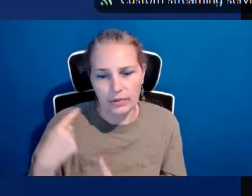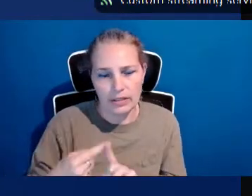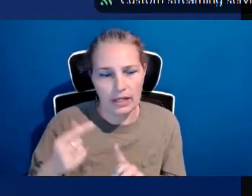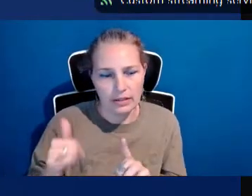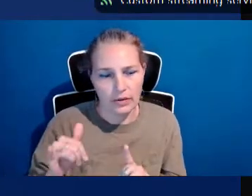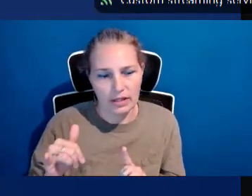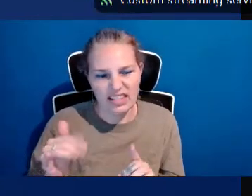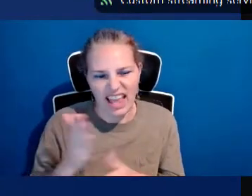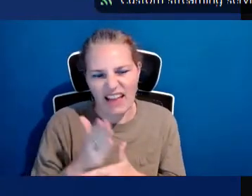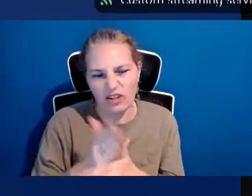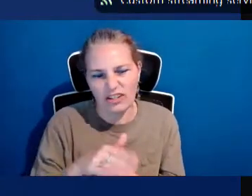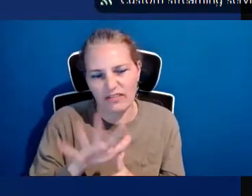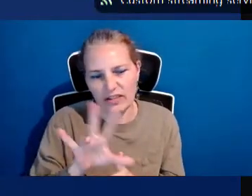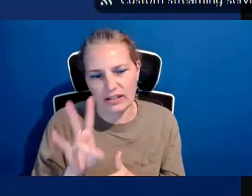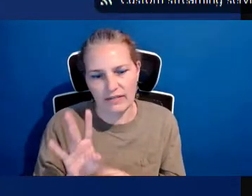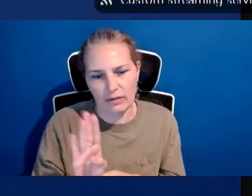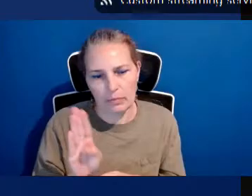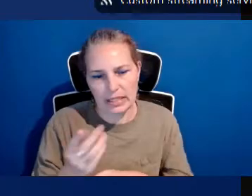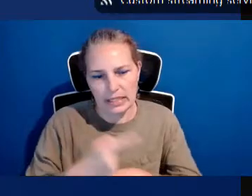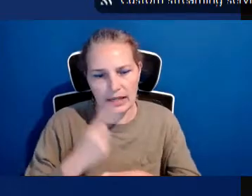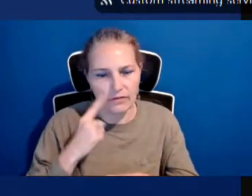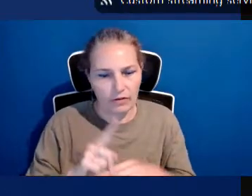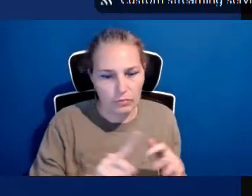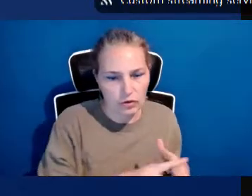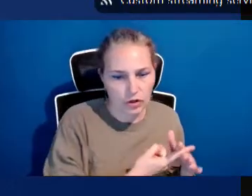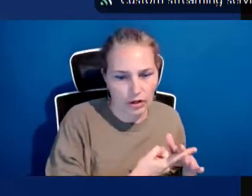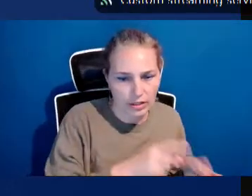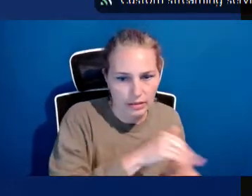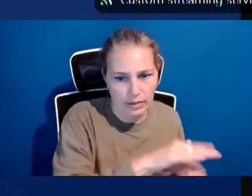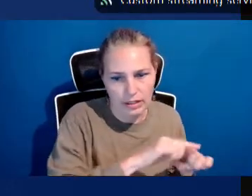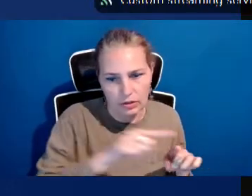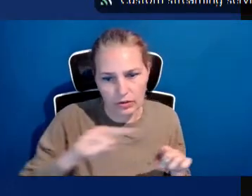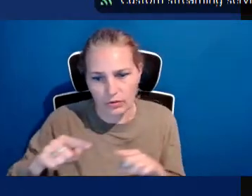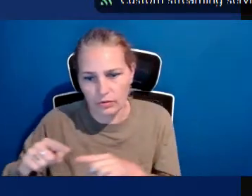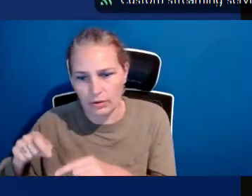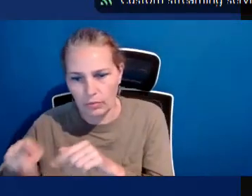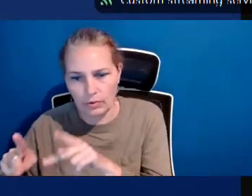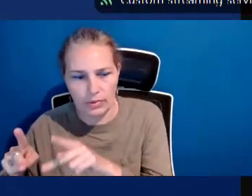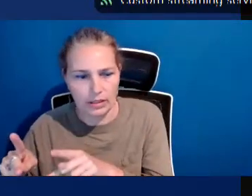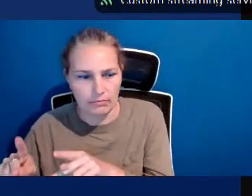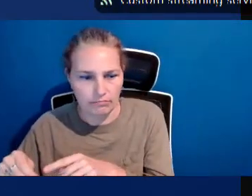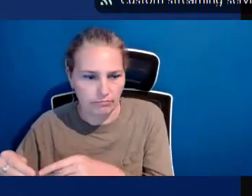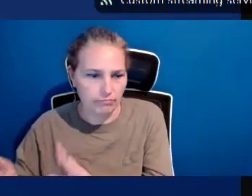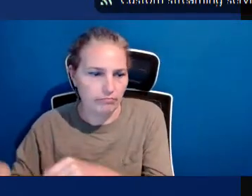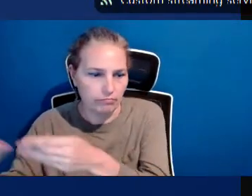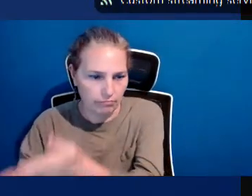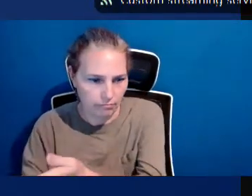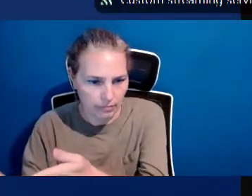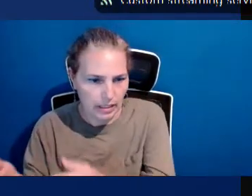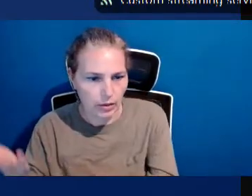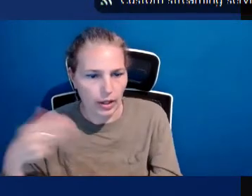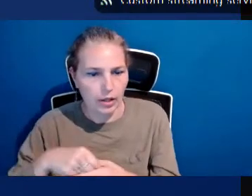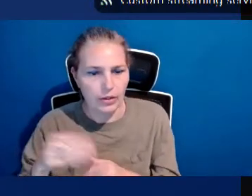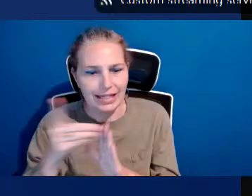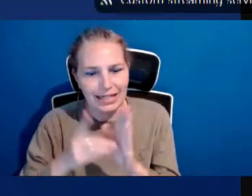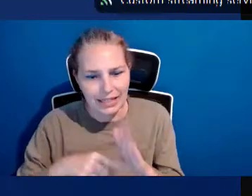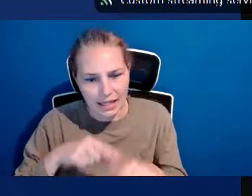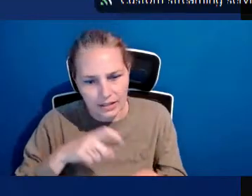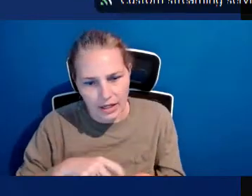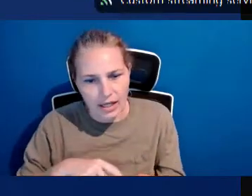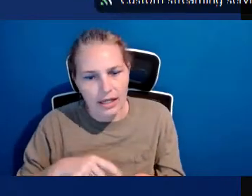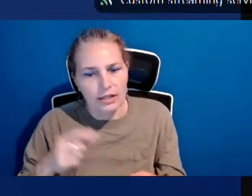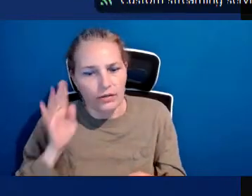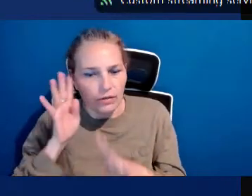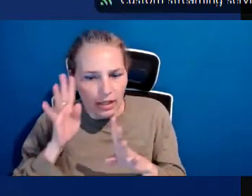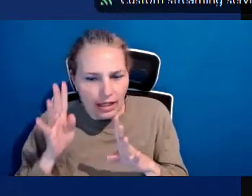designer's time to create and submit the full building plans and the times that designers are revising their plans to